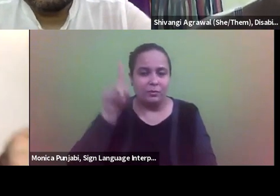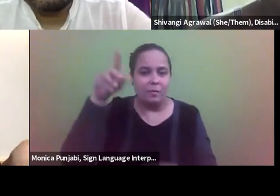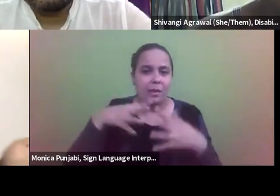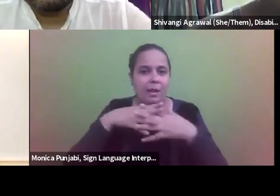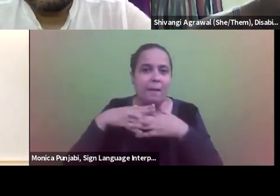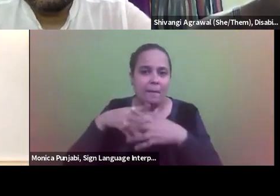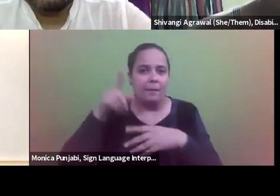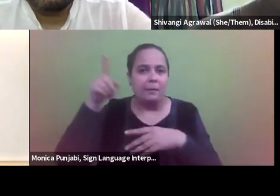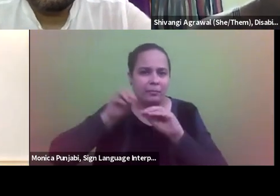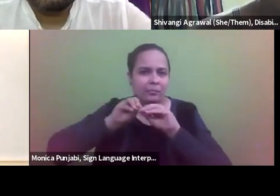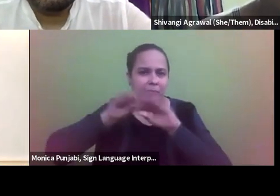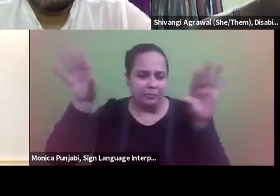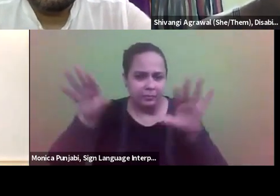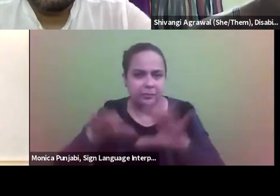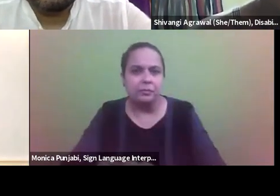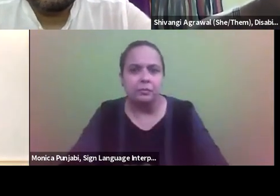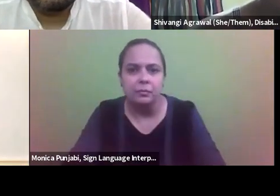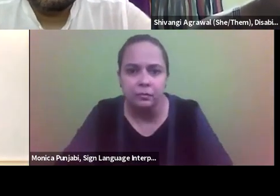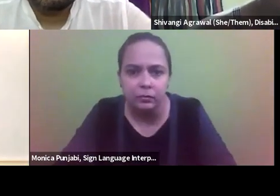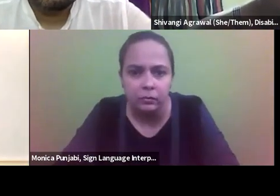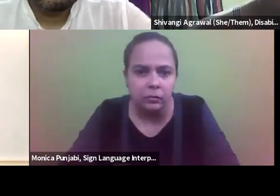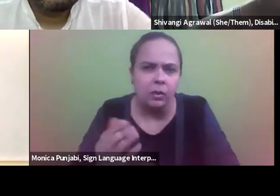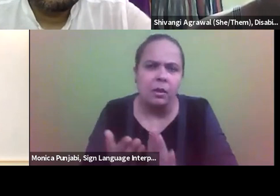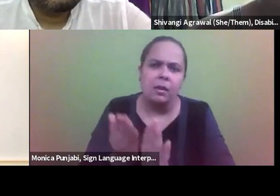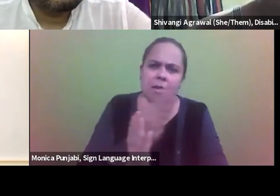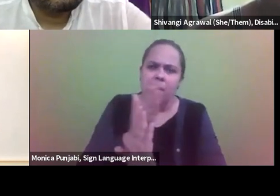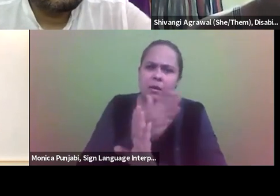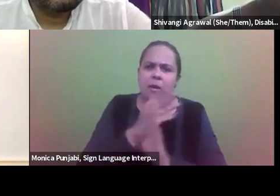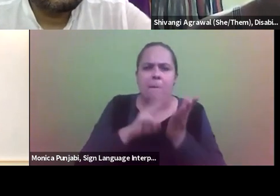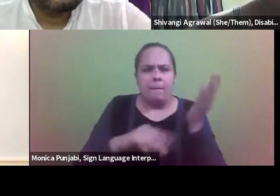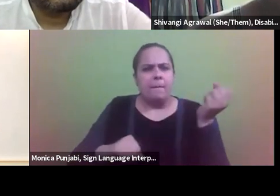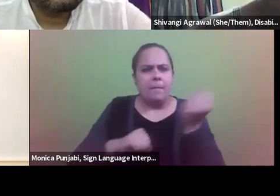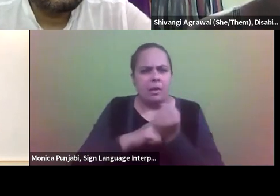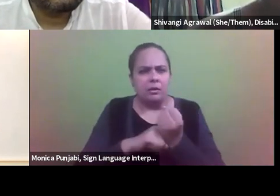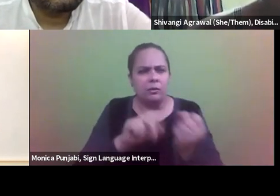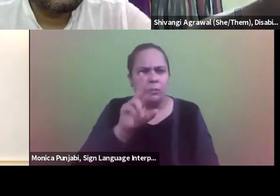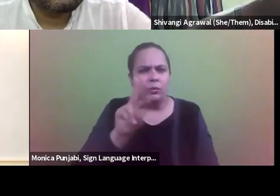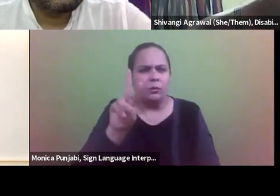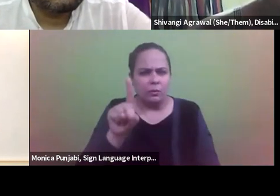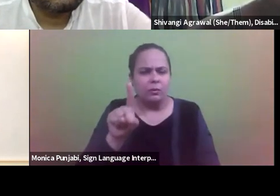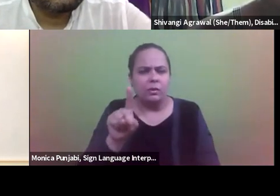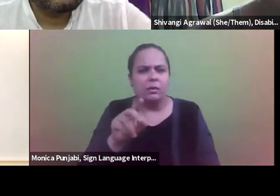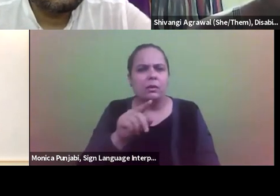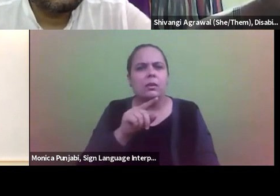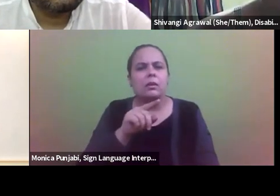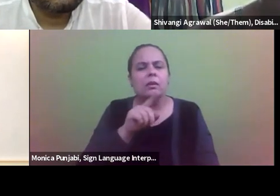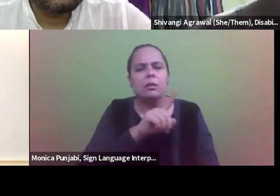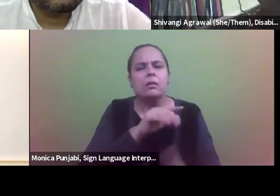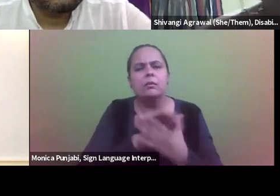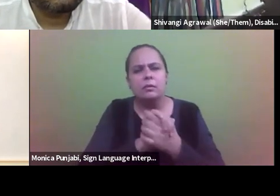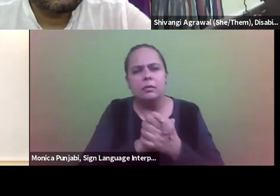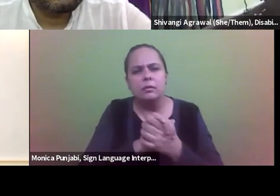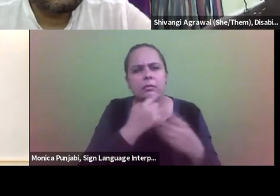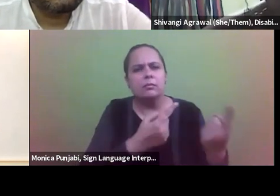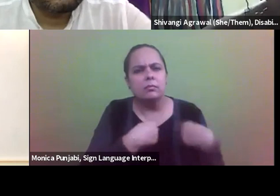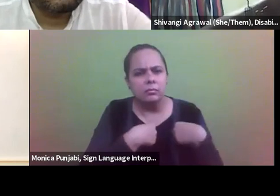But somewhere earlier in March, a friend of mine brought this to my notice. They said that, have you checked the